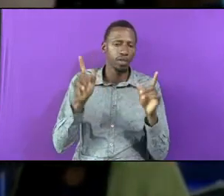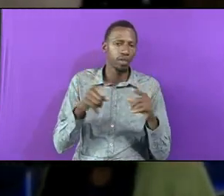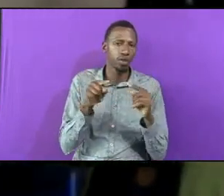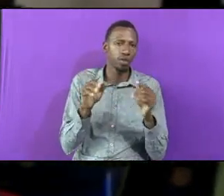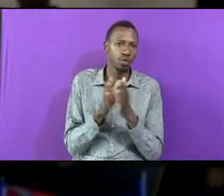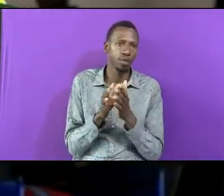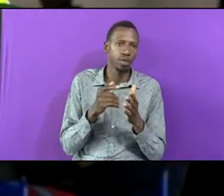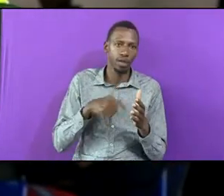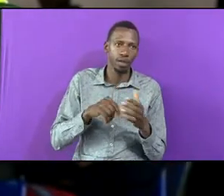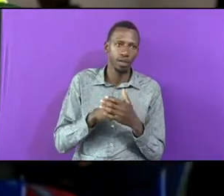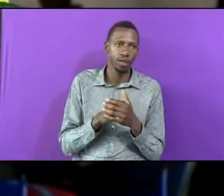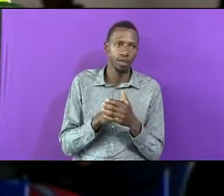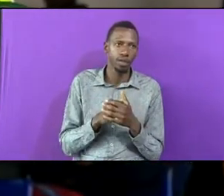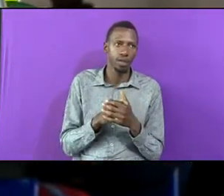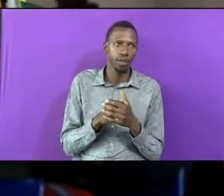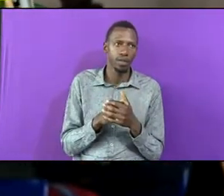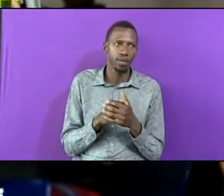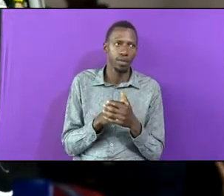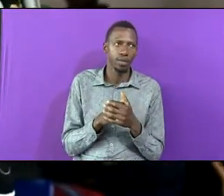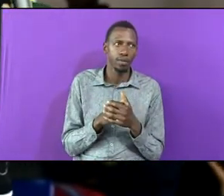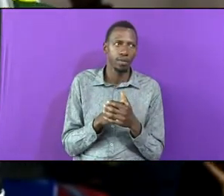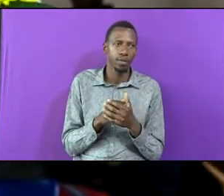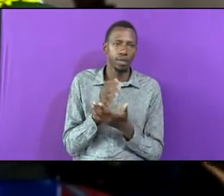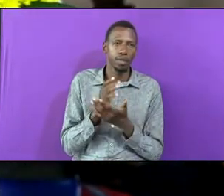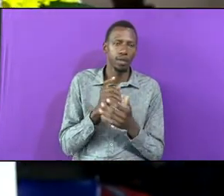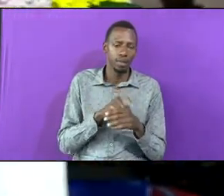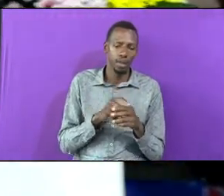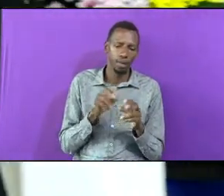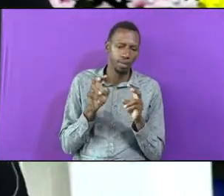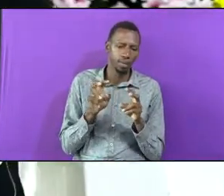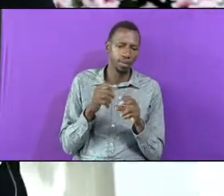Sometimes I Look At Us And I Say I Wish I Could Even Transform My Membership